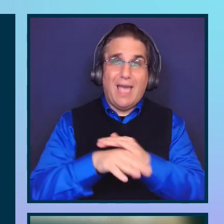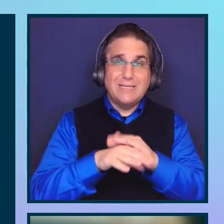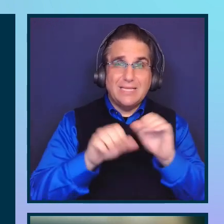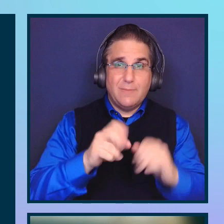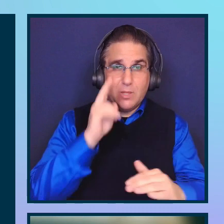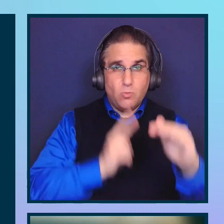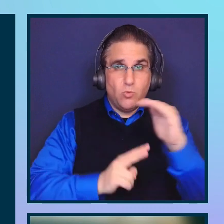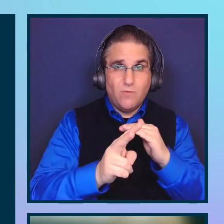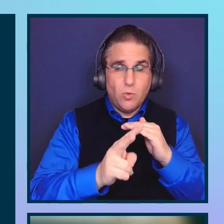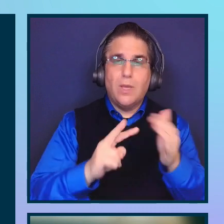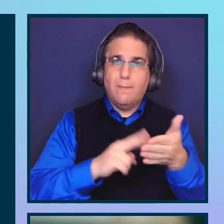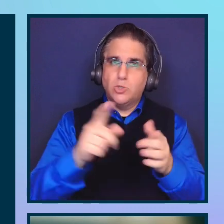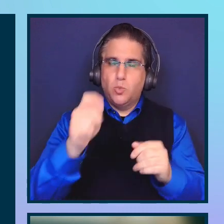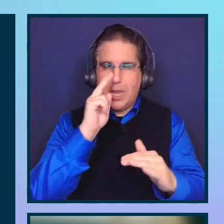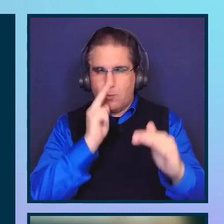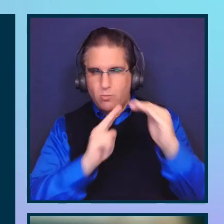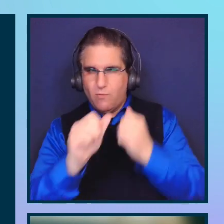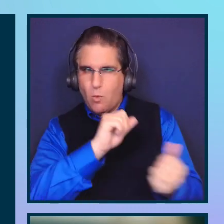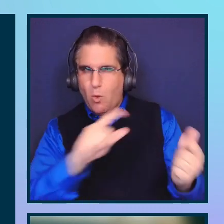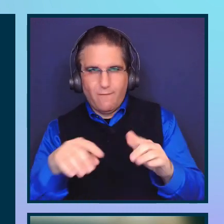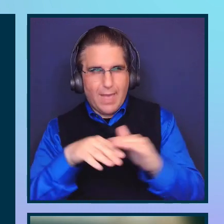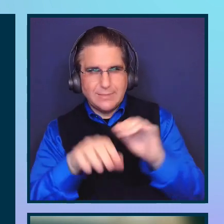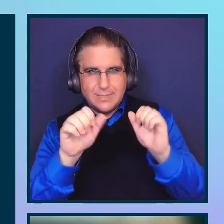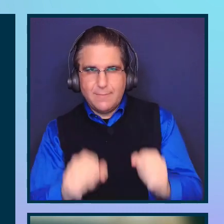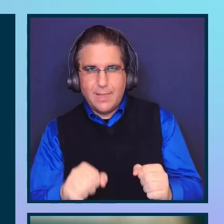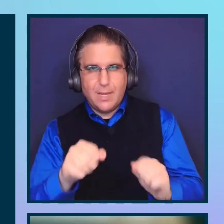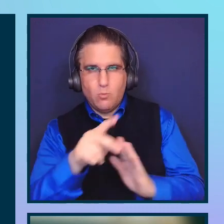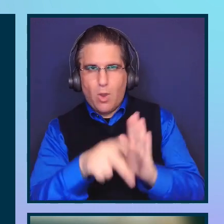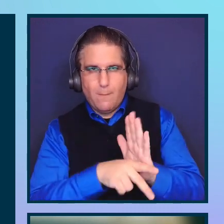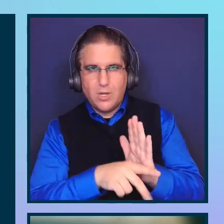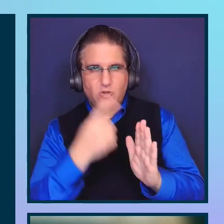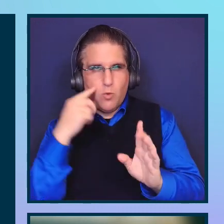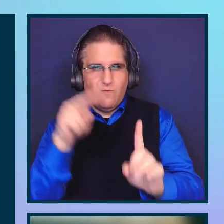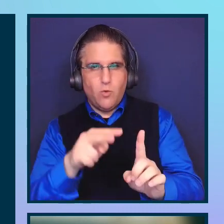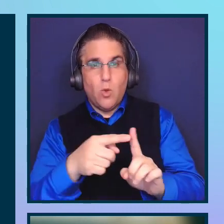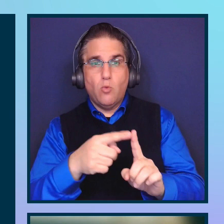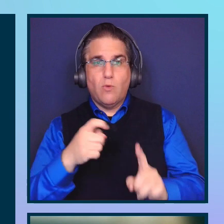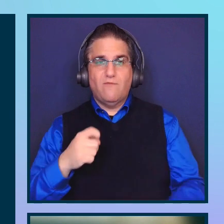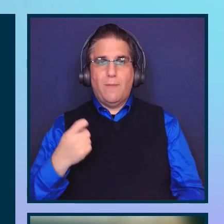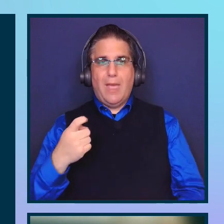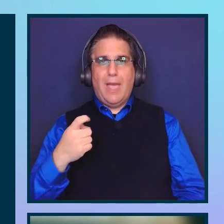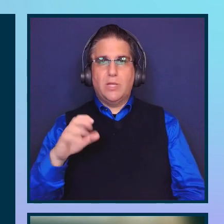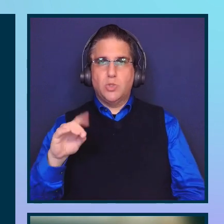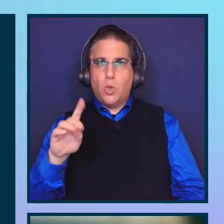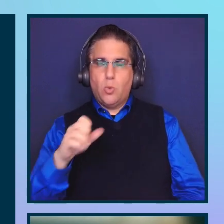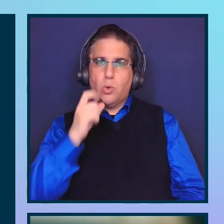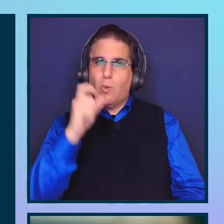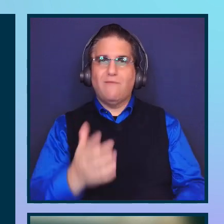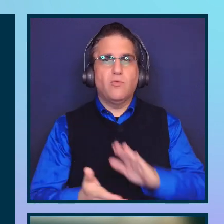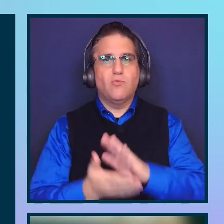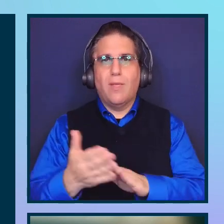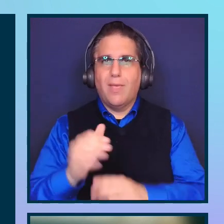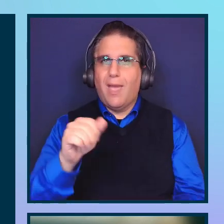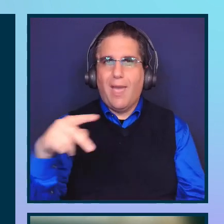you preview all of the accessibility properties of a view right from Xcode. You don't have to run the app to do it. So you